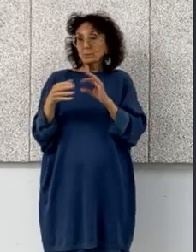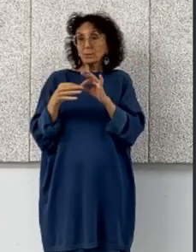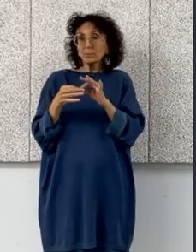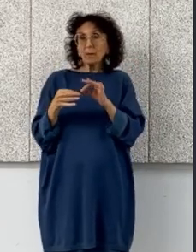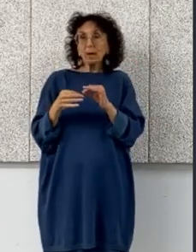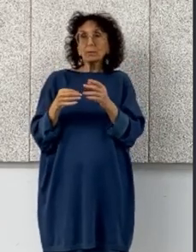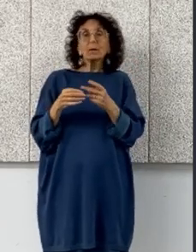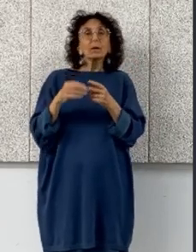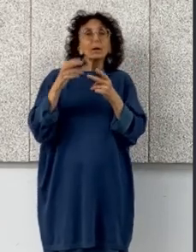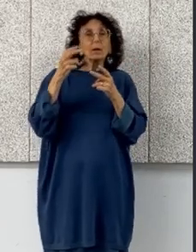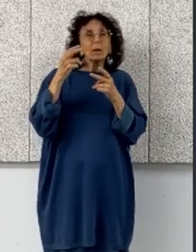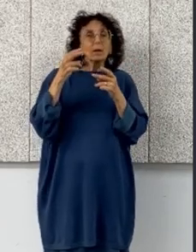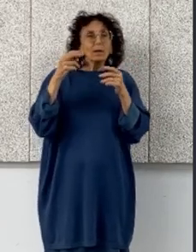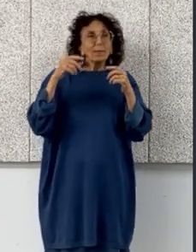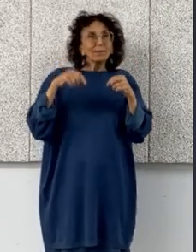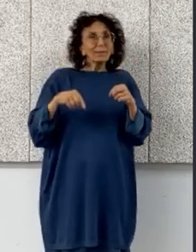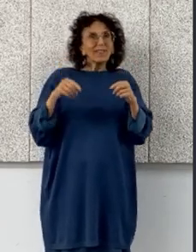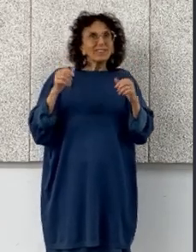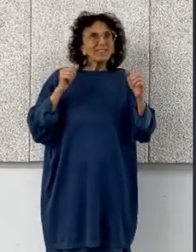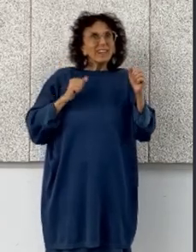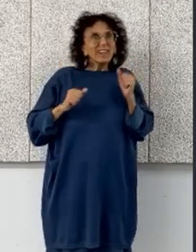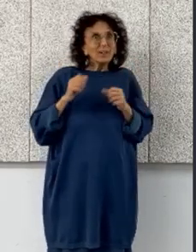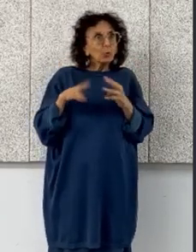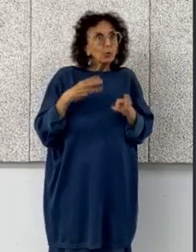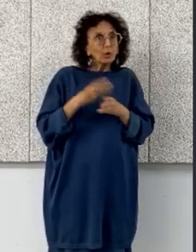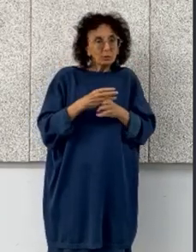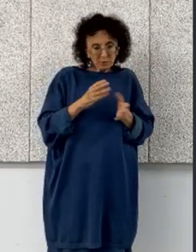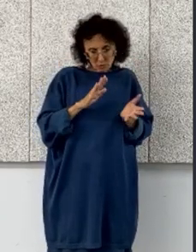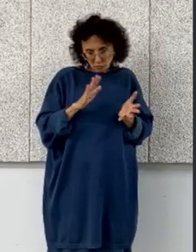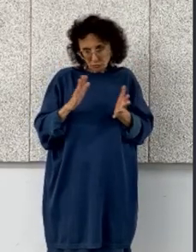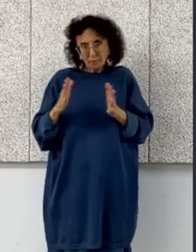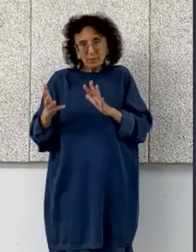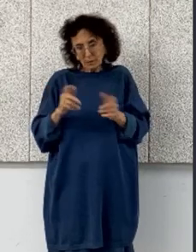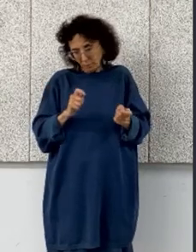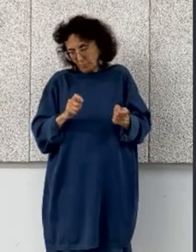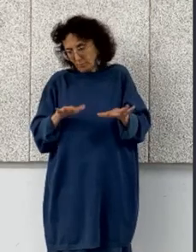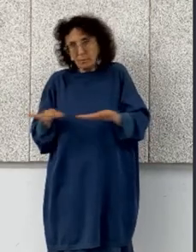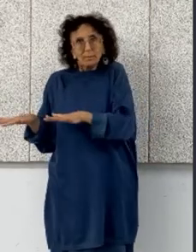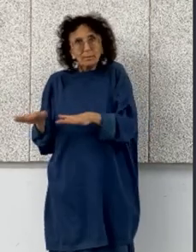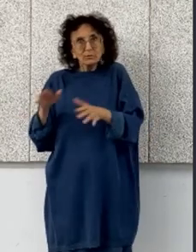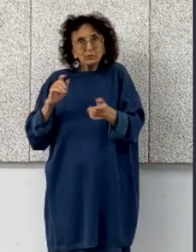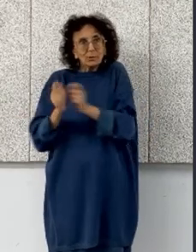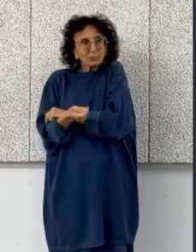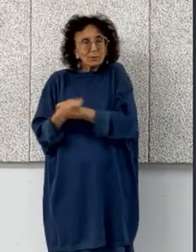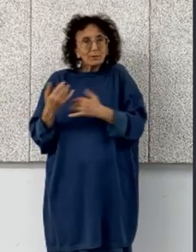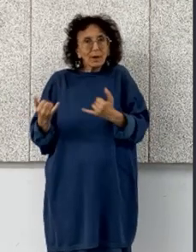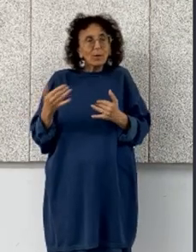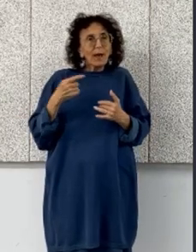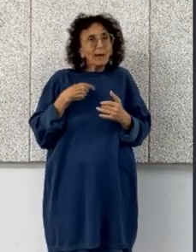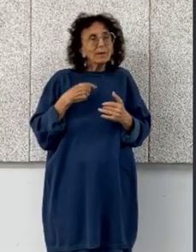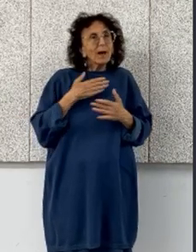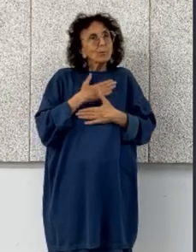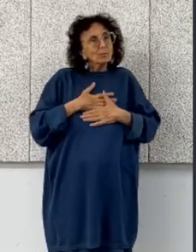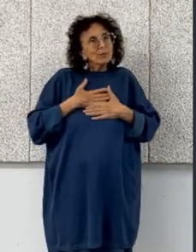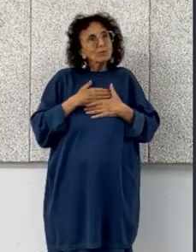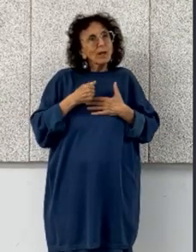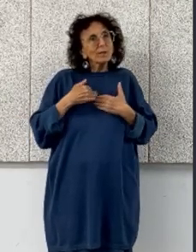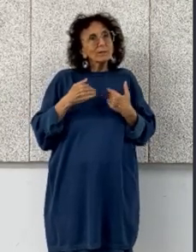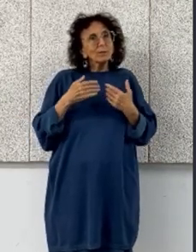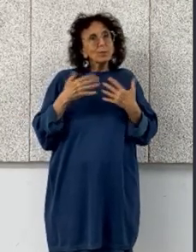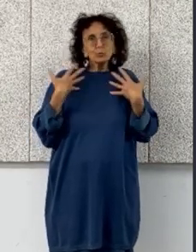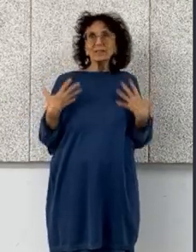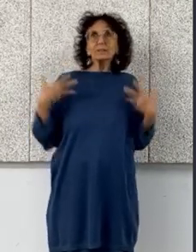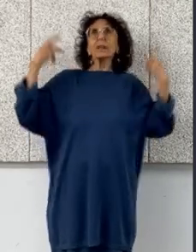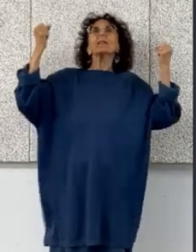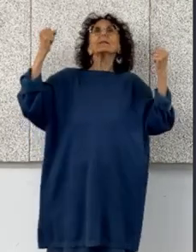of transition that we are in as a field, and I so appreciate both this notion of resilience that you mentioned in terms of like,